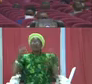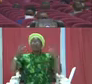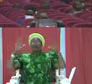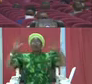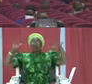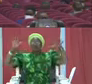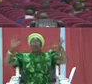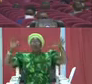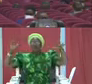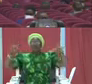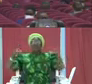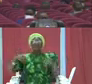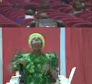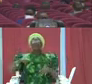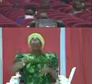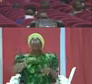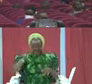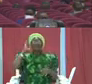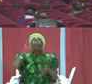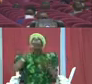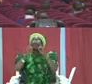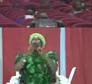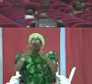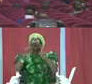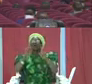We'll probably talk a little more about that tomorrow.